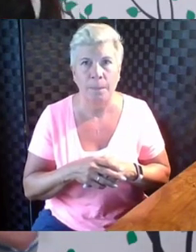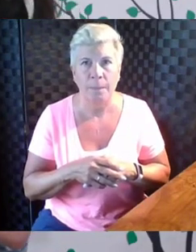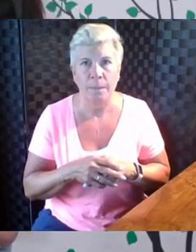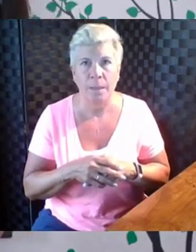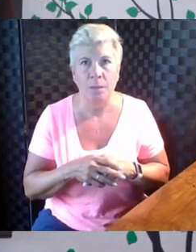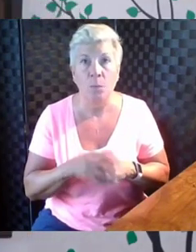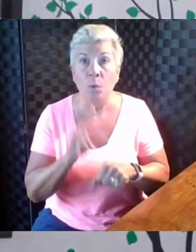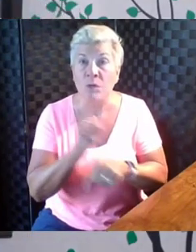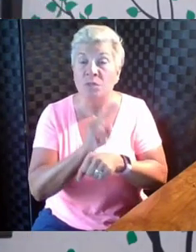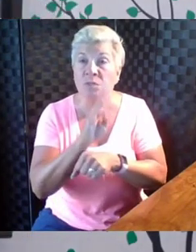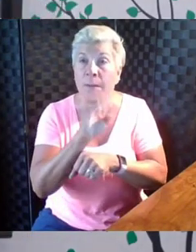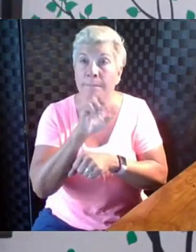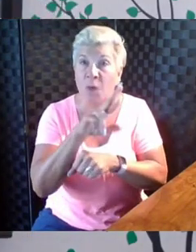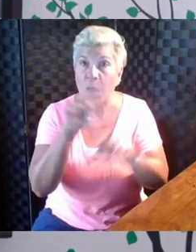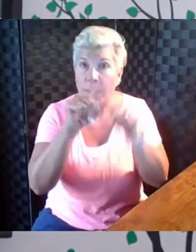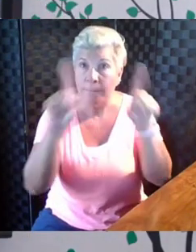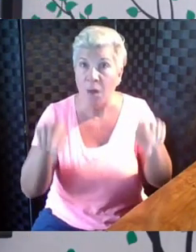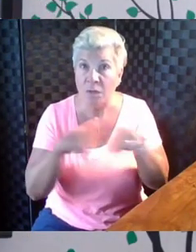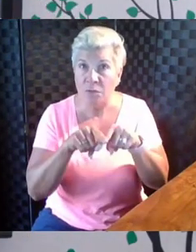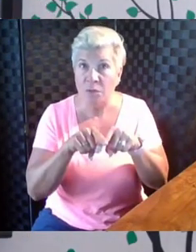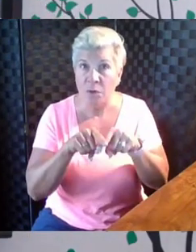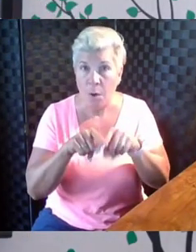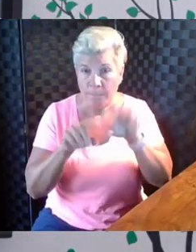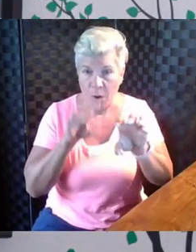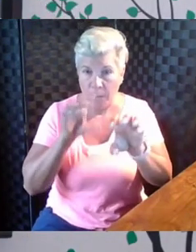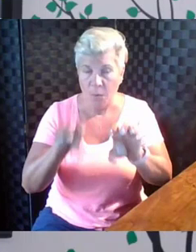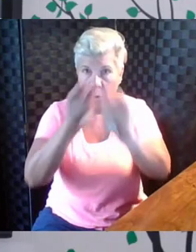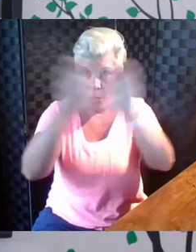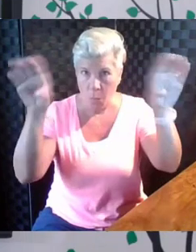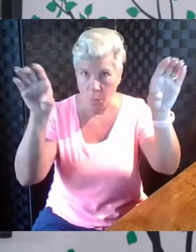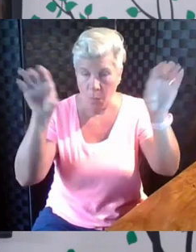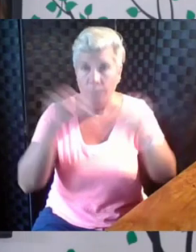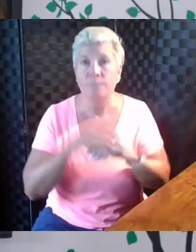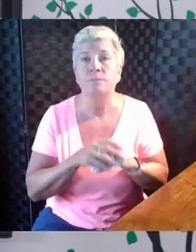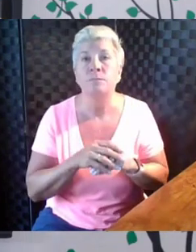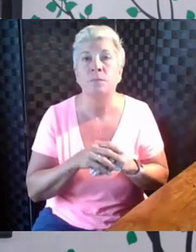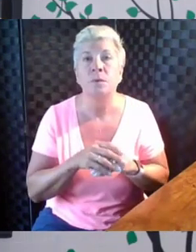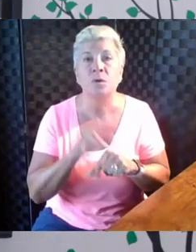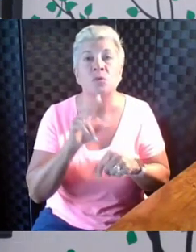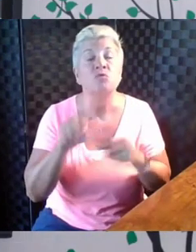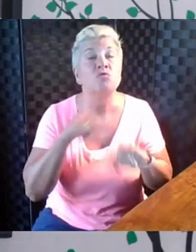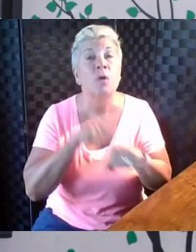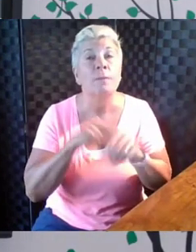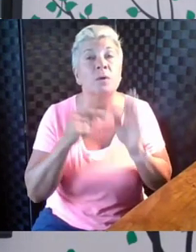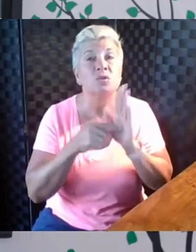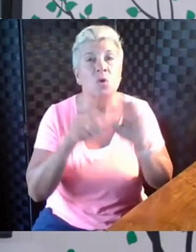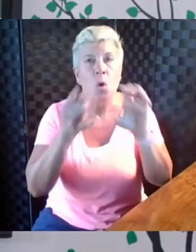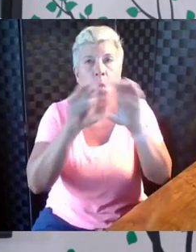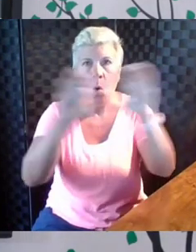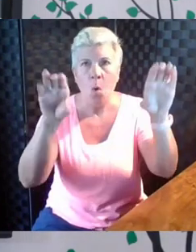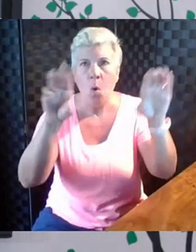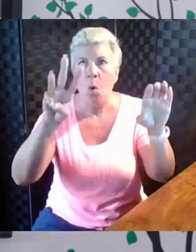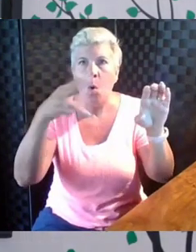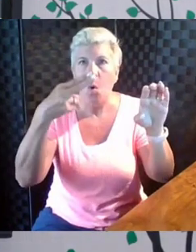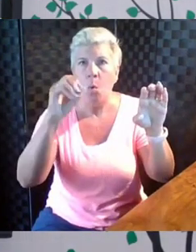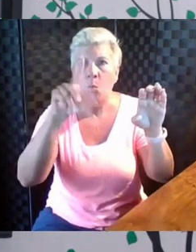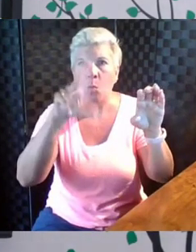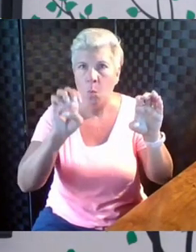So when we use a bar model or a part whole model, we usually show the